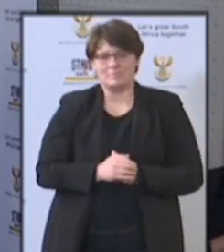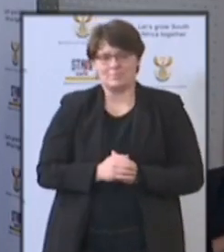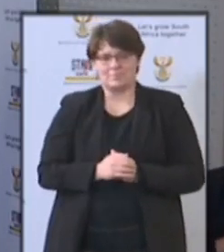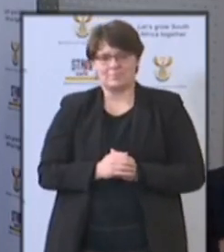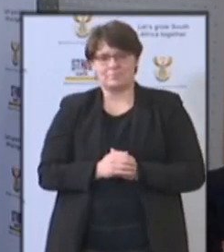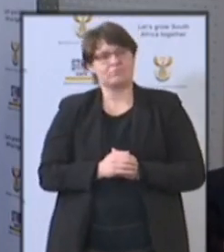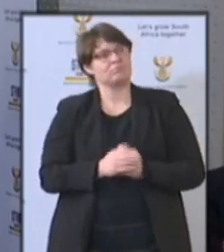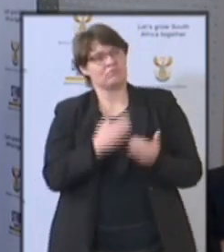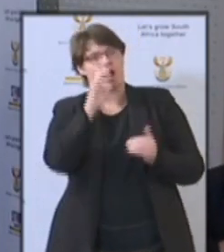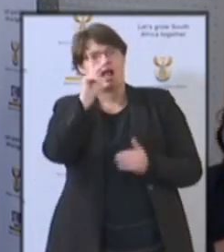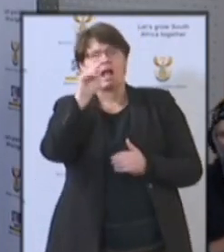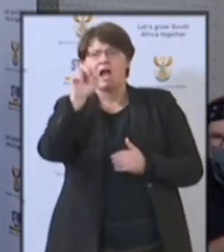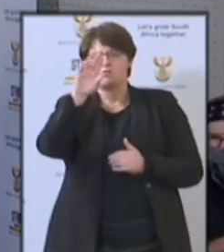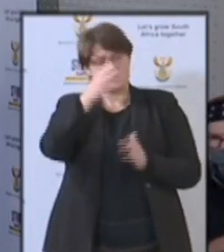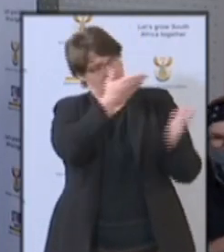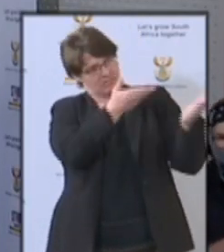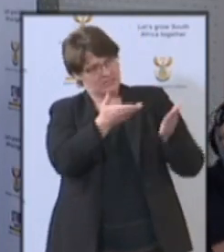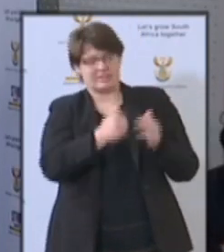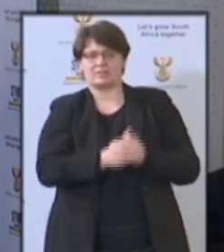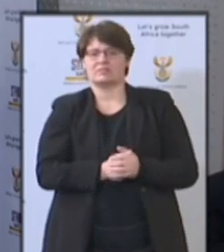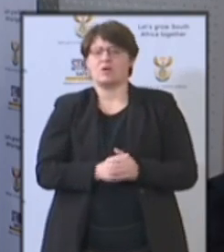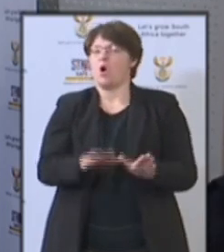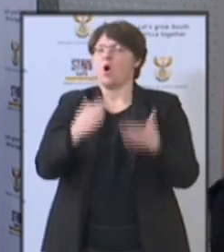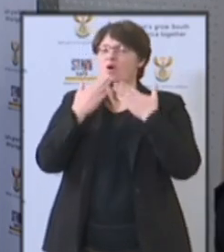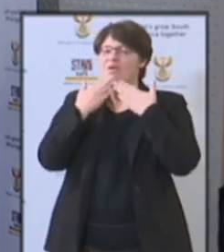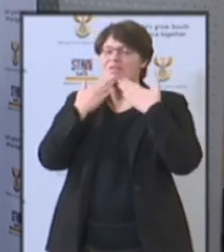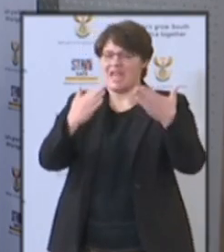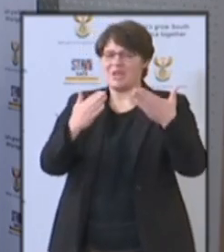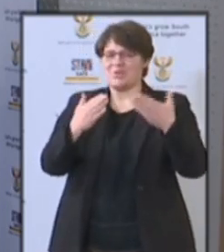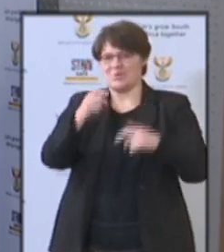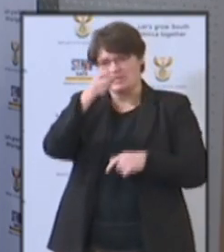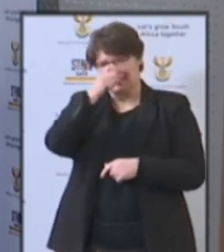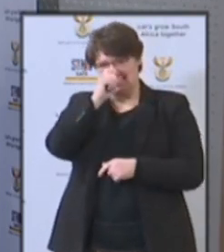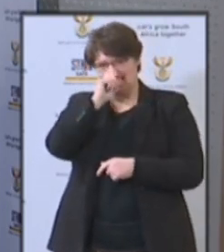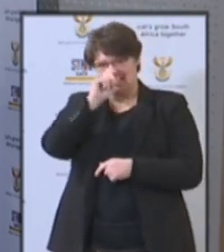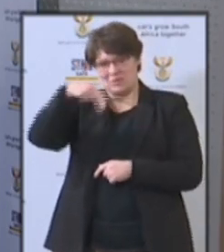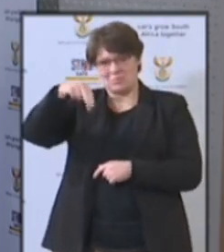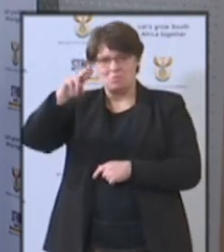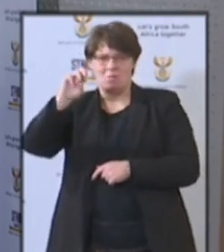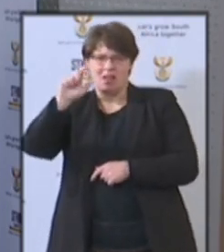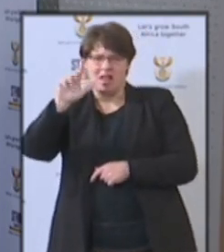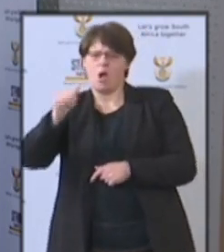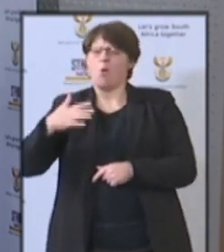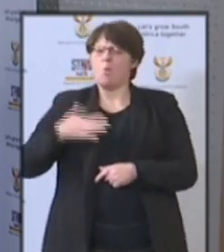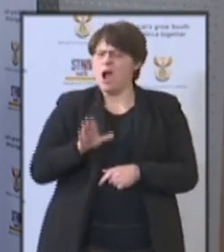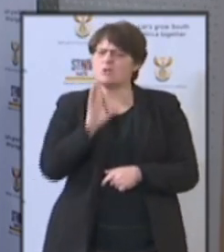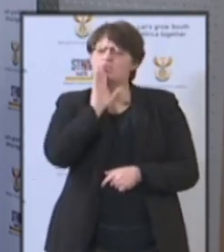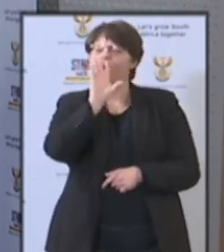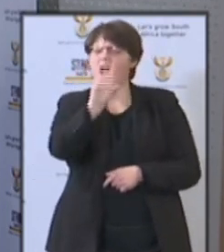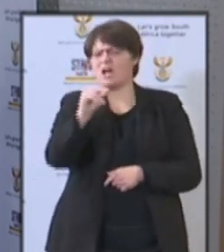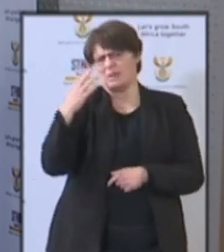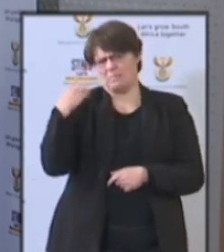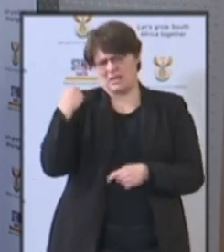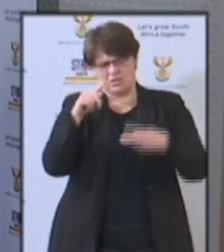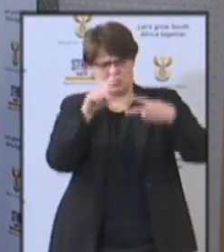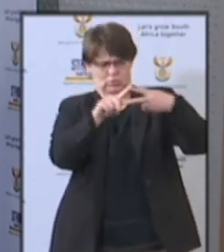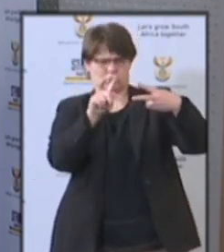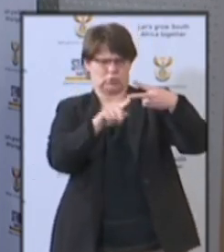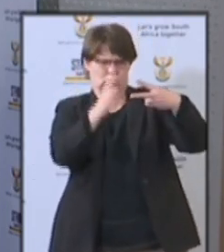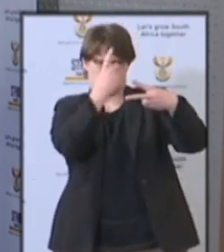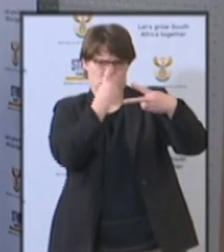Go ahead, Karen. Thank you, Sis Pumla. I want to ask the Minister two